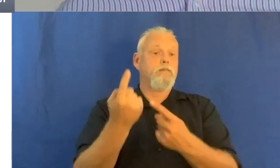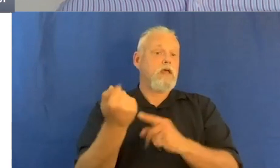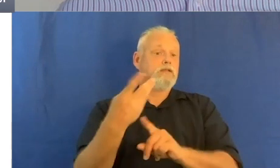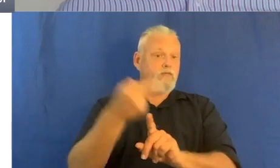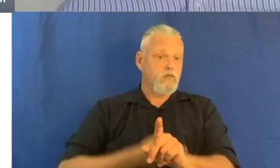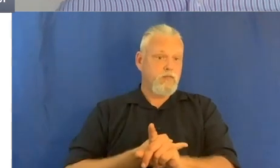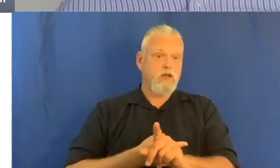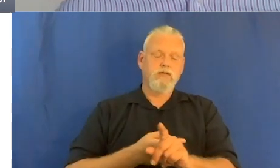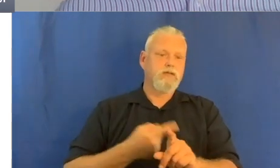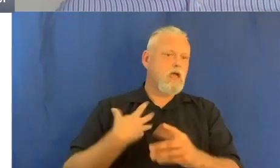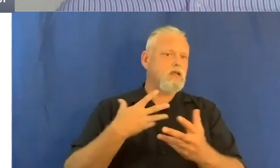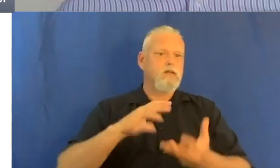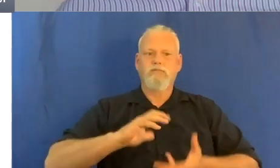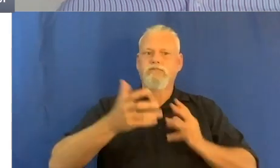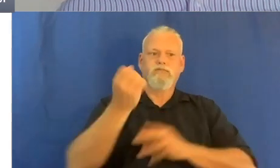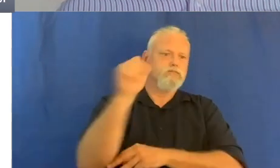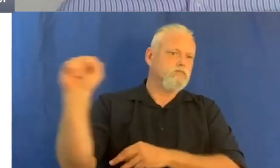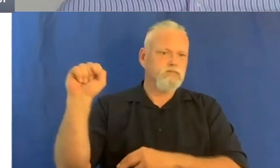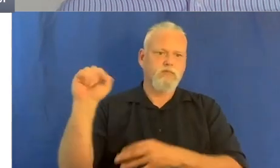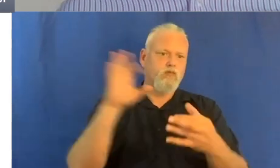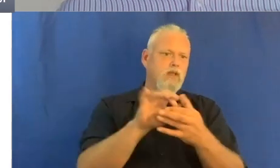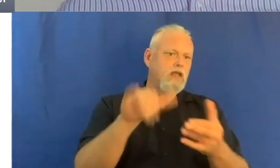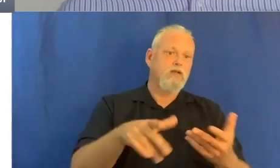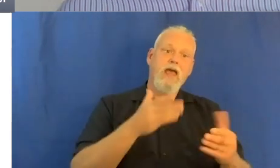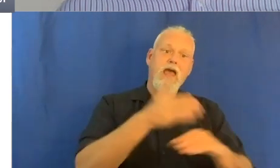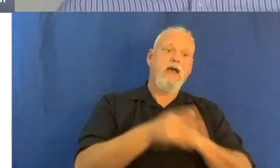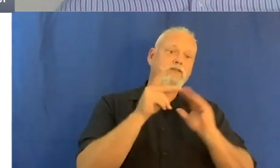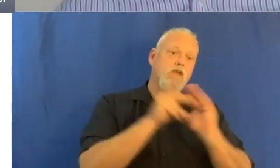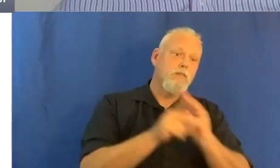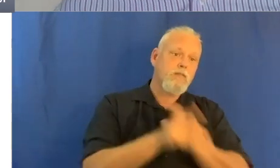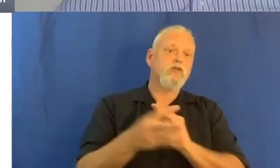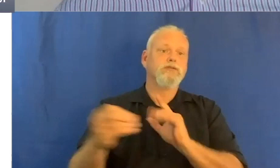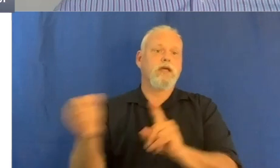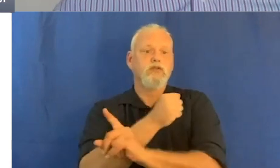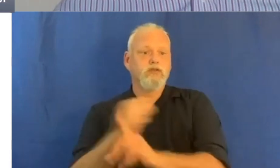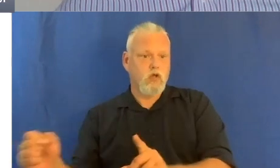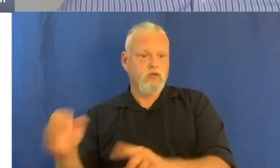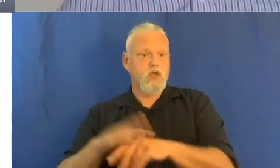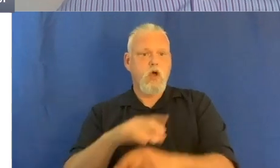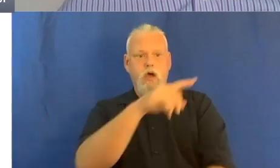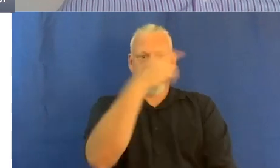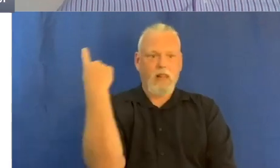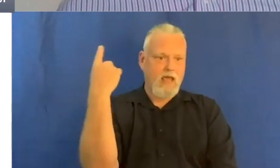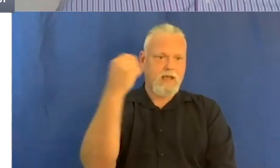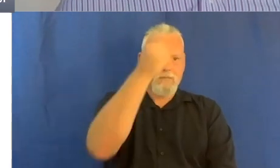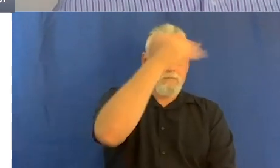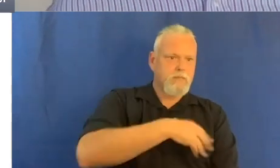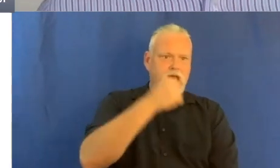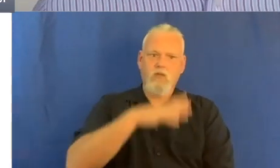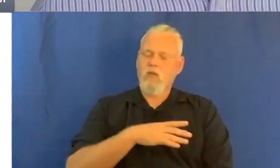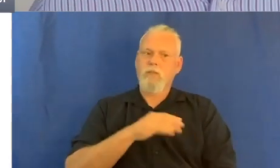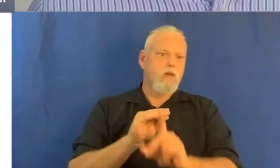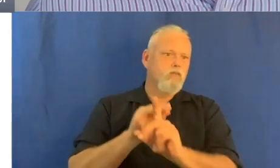the unrest around that, again, following the murders and assaults on Black men and women have